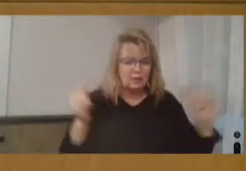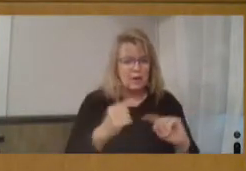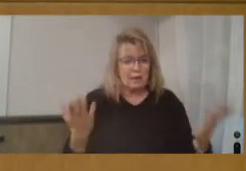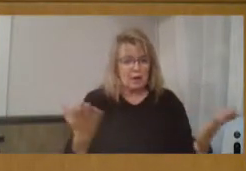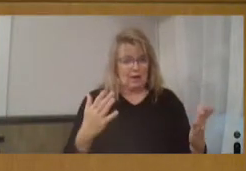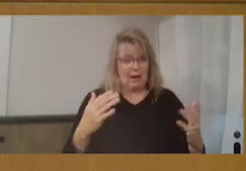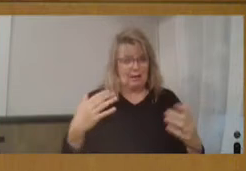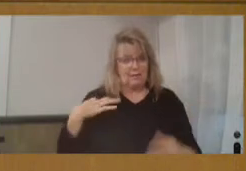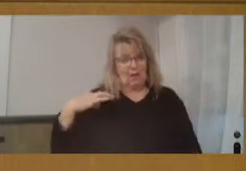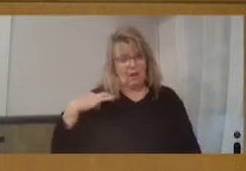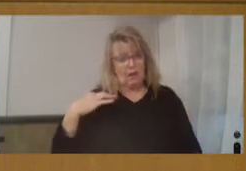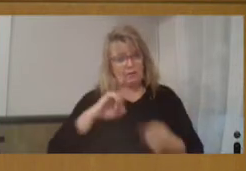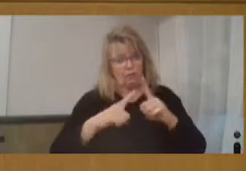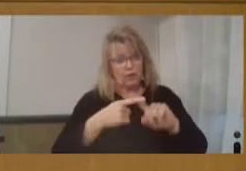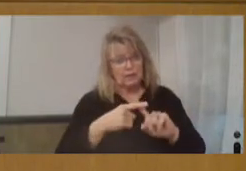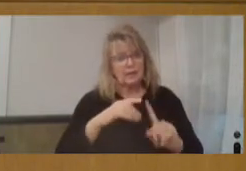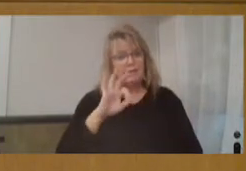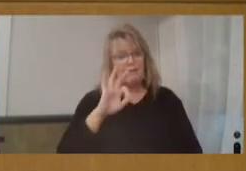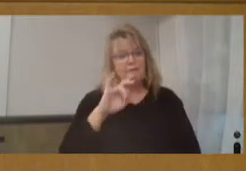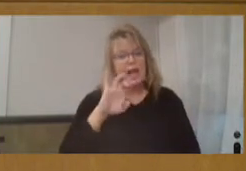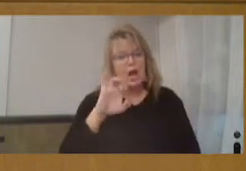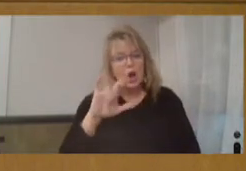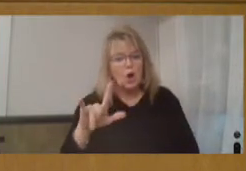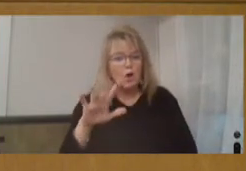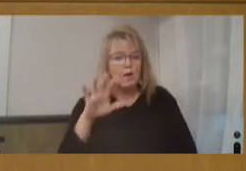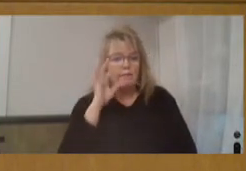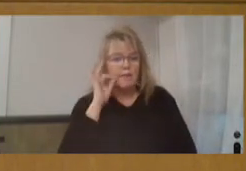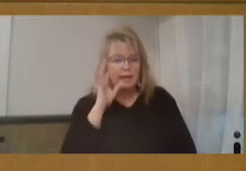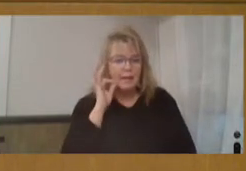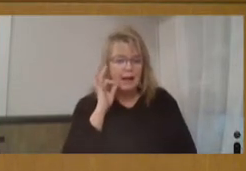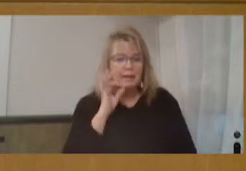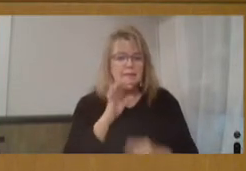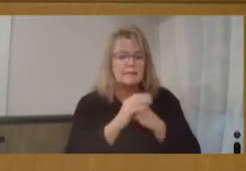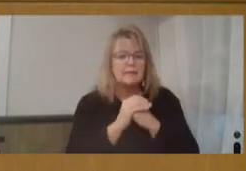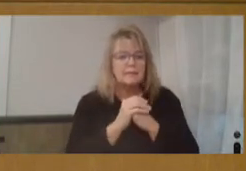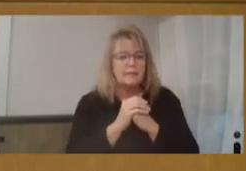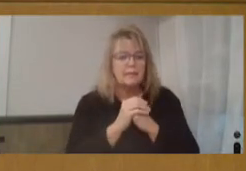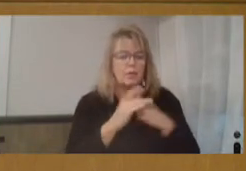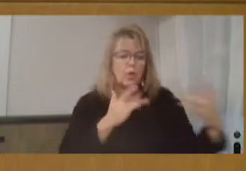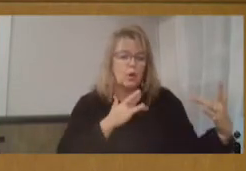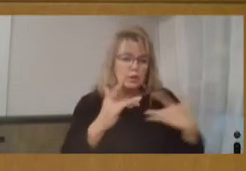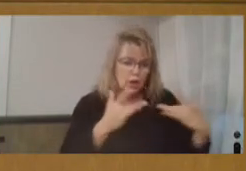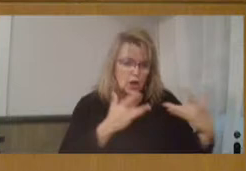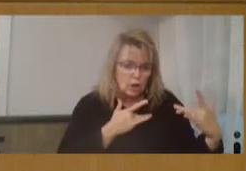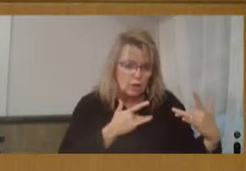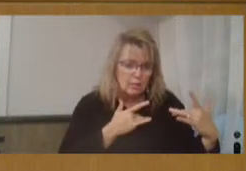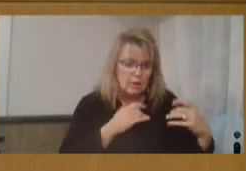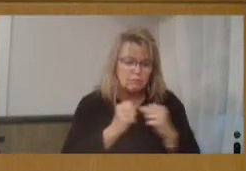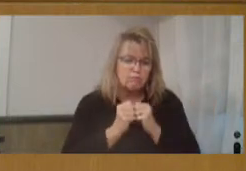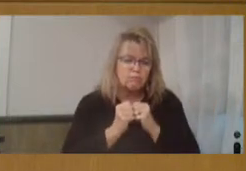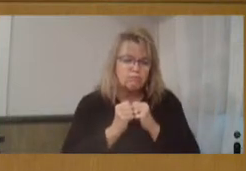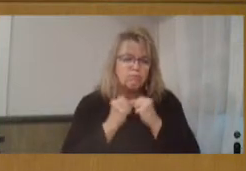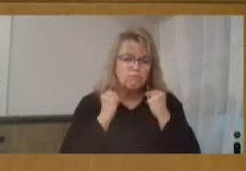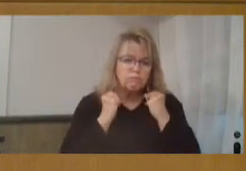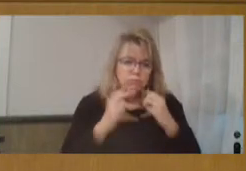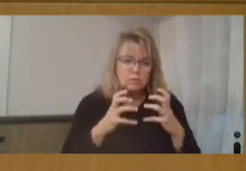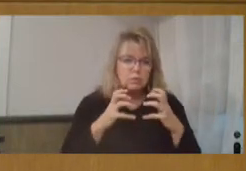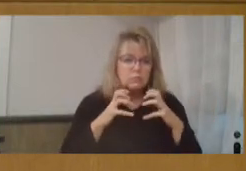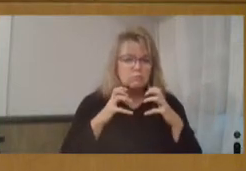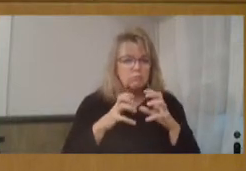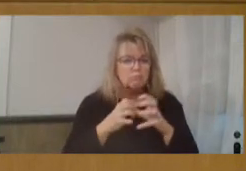with Friends of Feral Felines. We are deeply concerned about the population explosion of our city's unowned